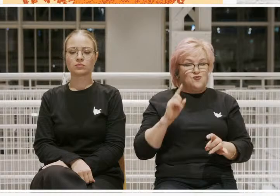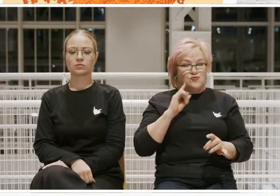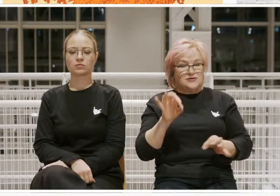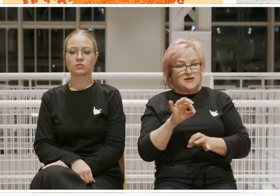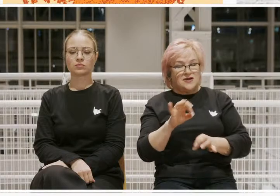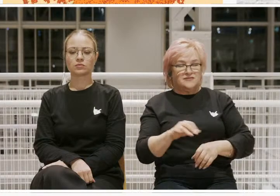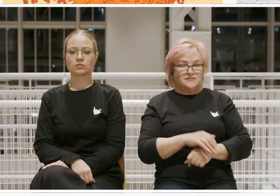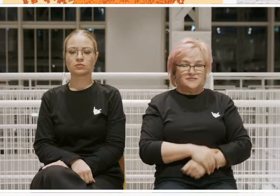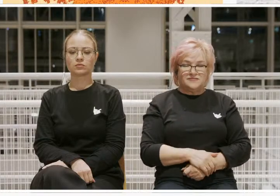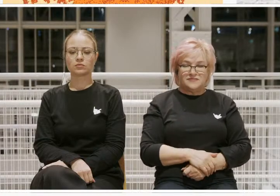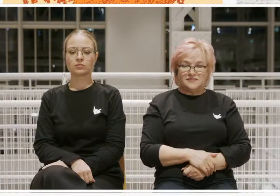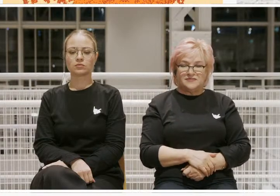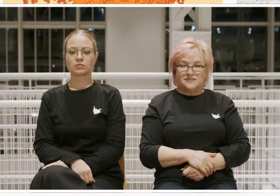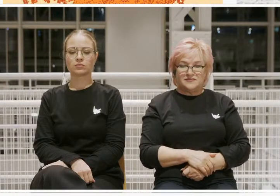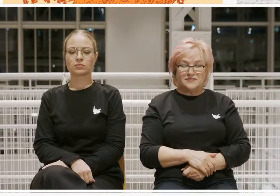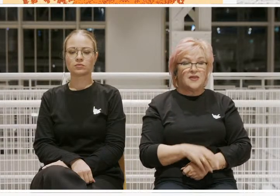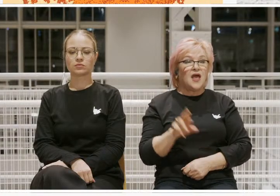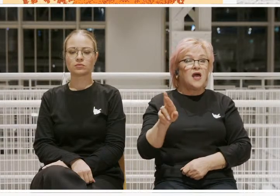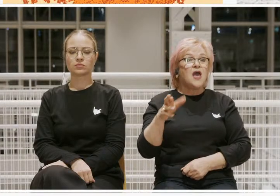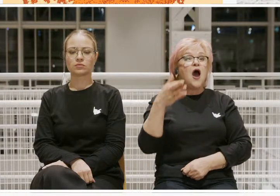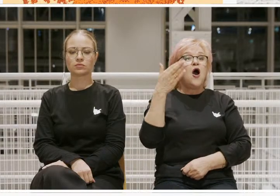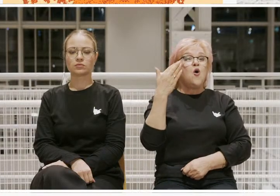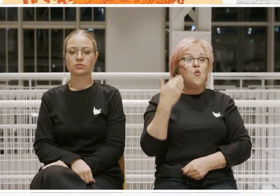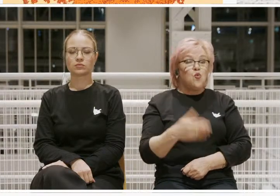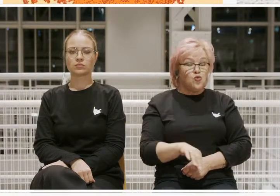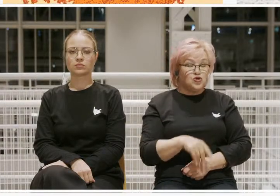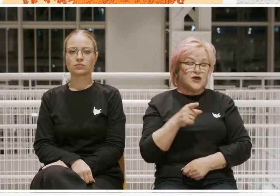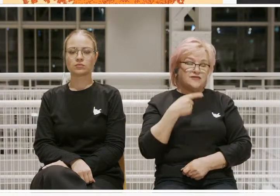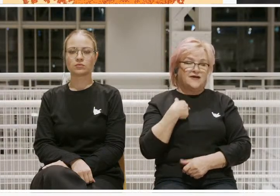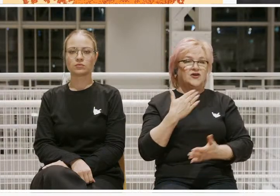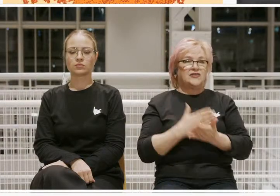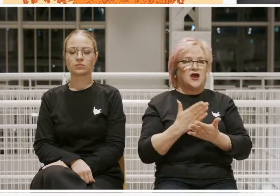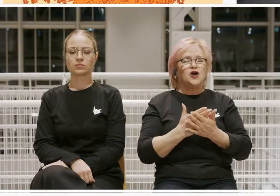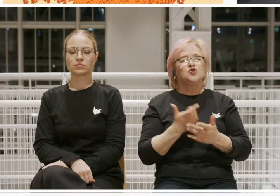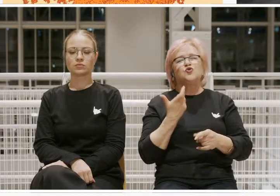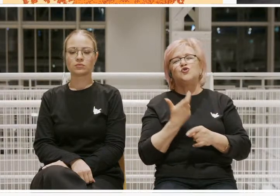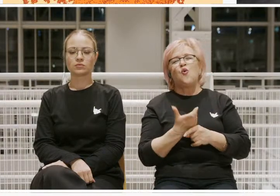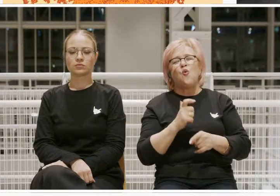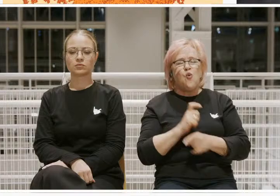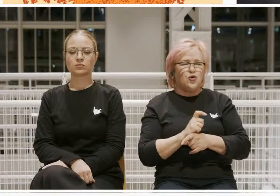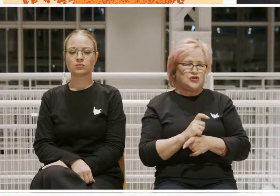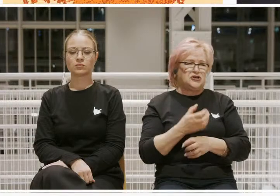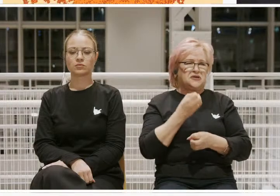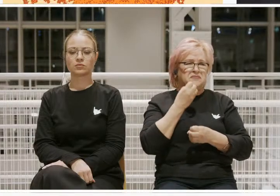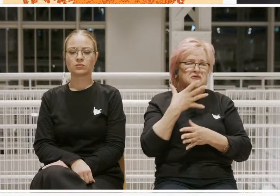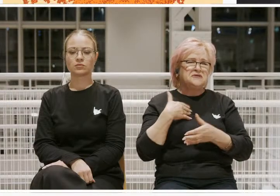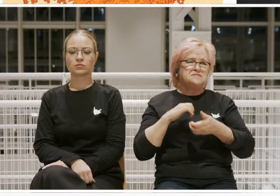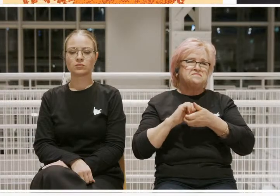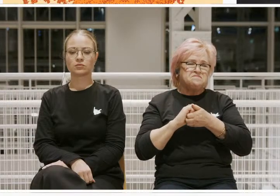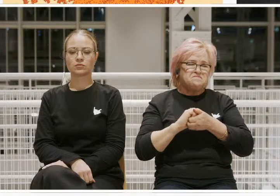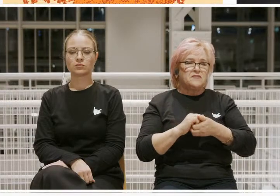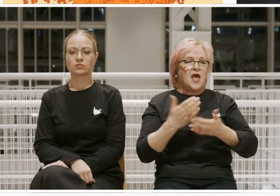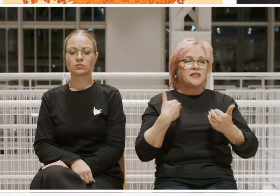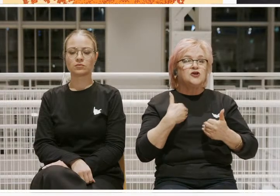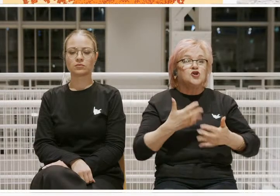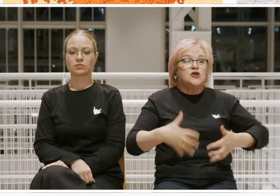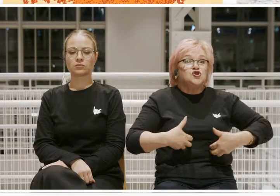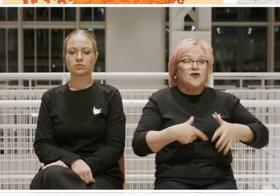Hayvanlarla zaten çok sıkı bağlarım var. O yüzden mandalarla ilgili bir şarkı teklifi gelince önce tabii ki şaşırdık, yalan